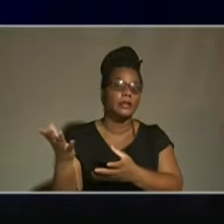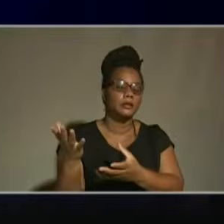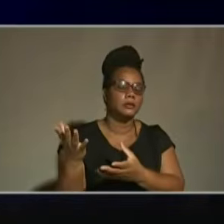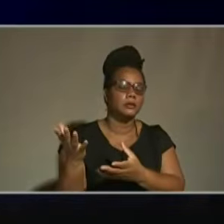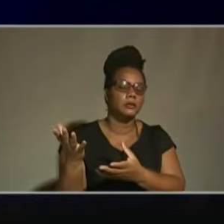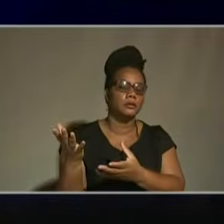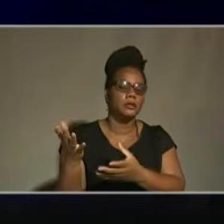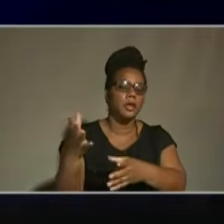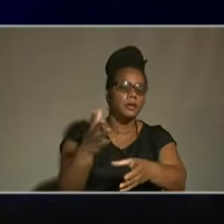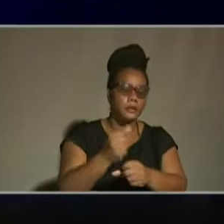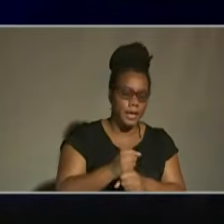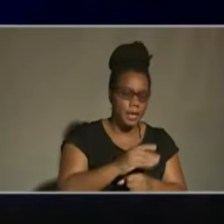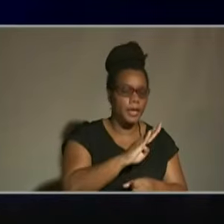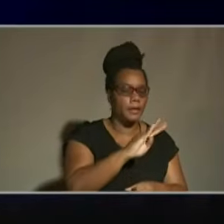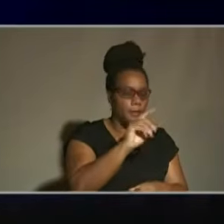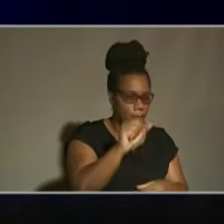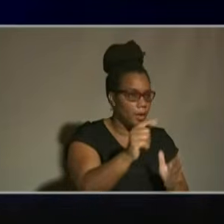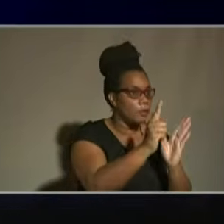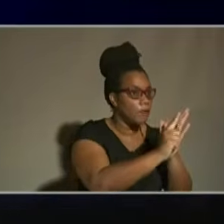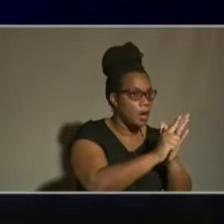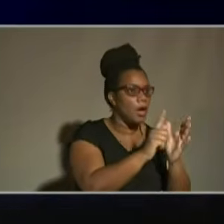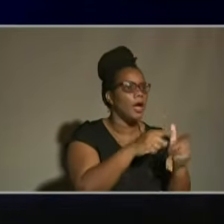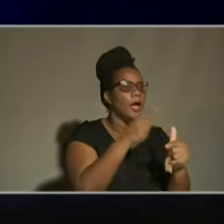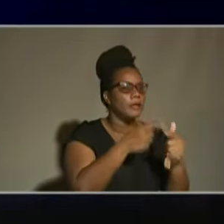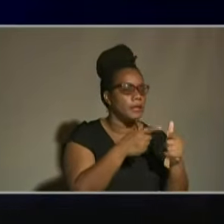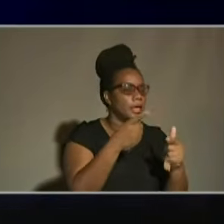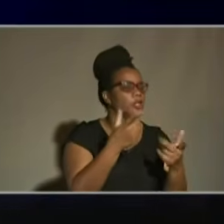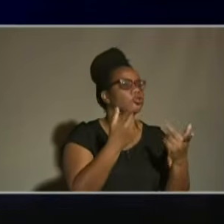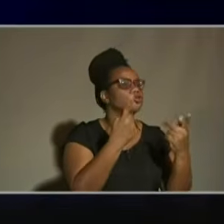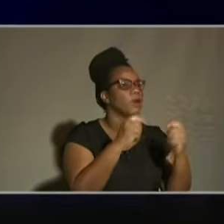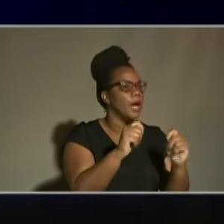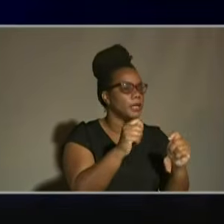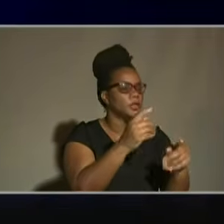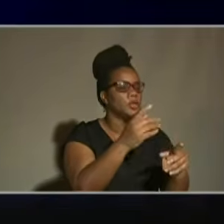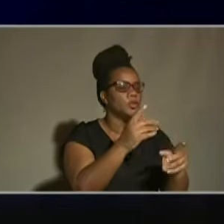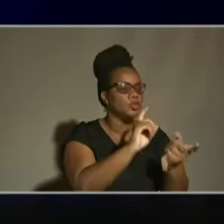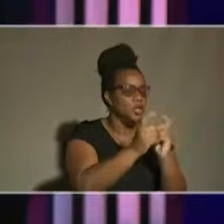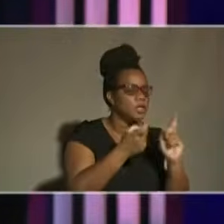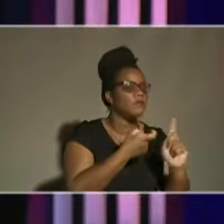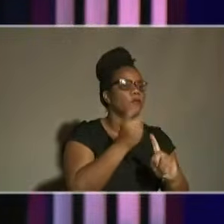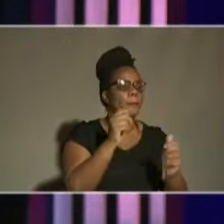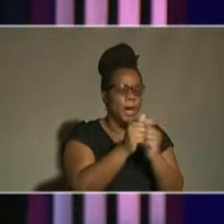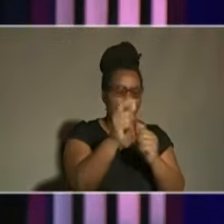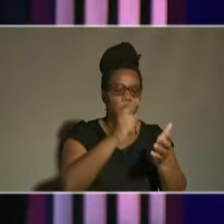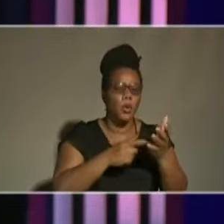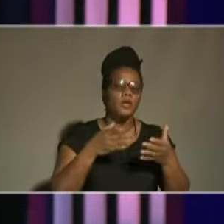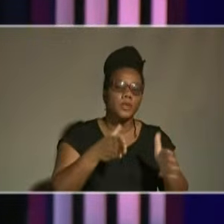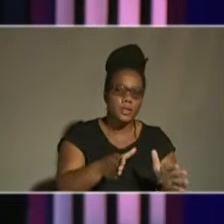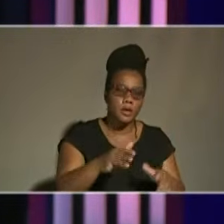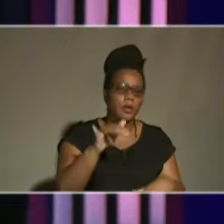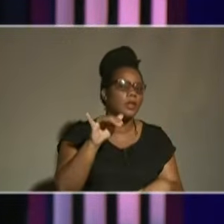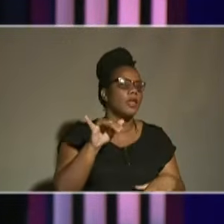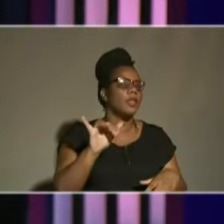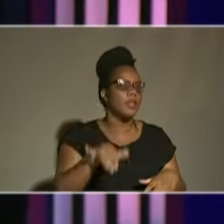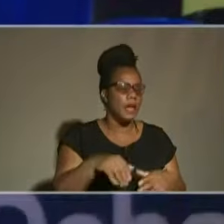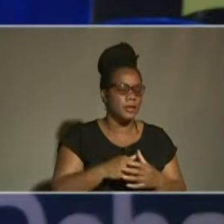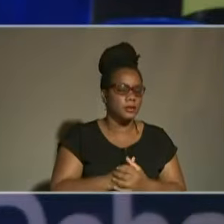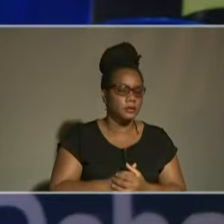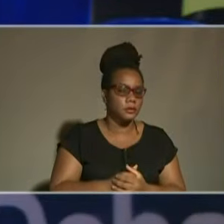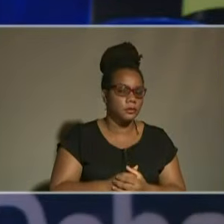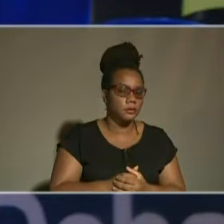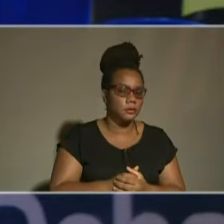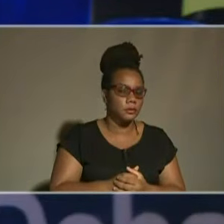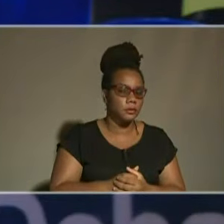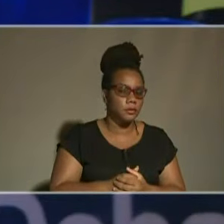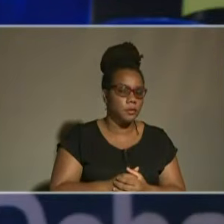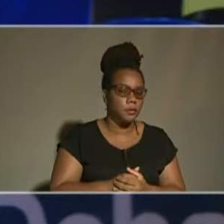day to extend the DPP's tenure beyond what was constitutionally allowed? That was tinkering, Prime Minister, so come on. And in